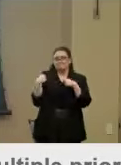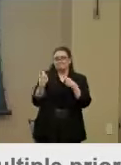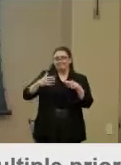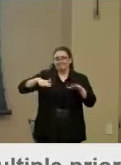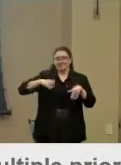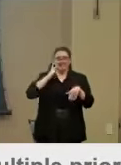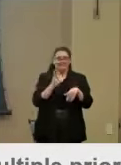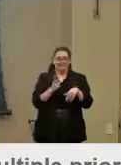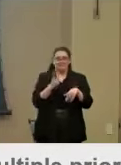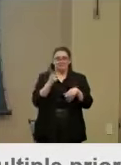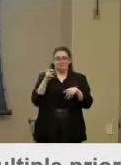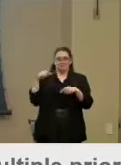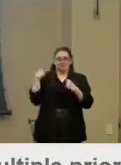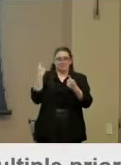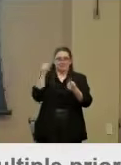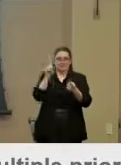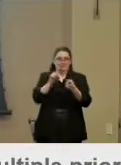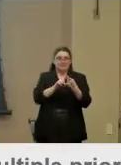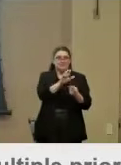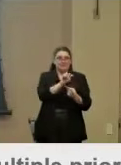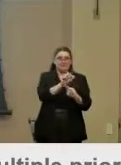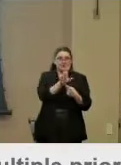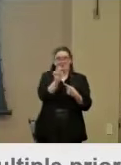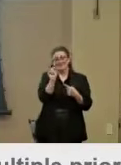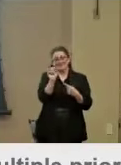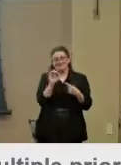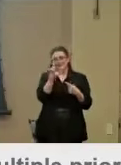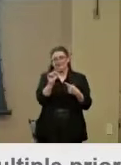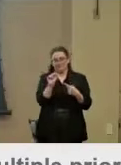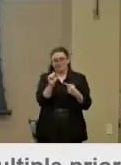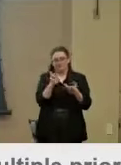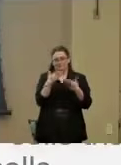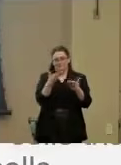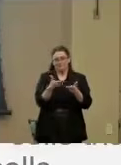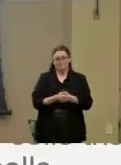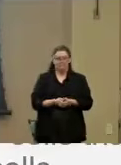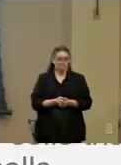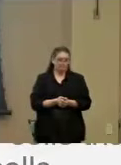seen until CAR T cells came onto the scene.